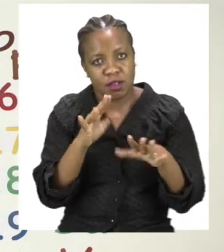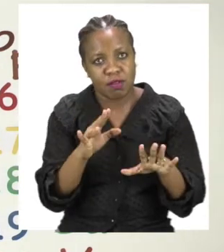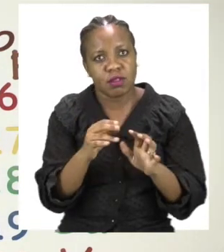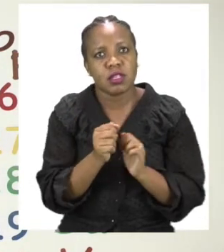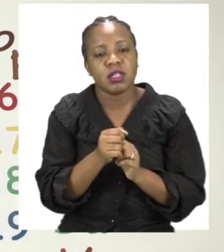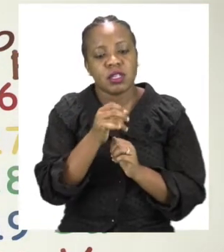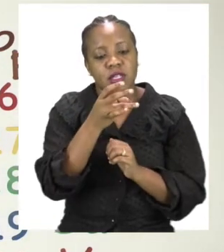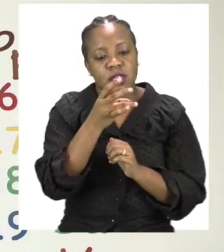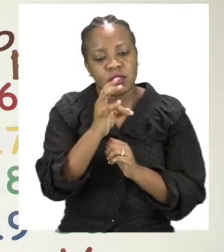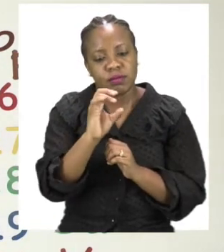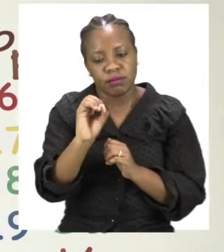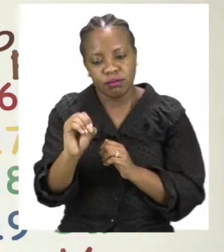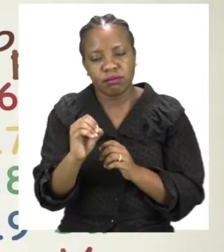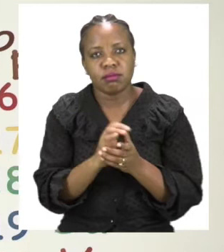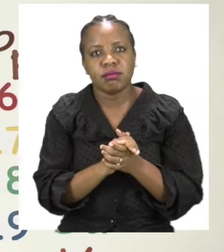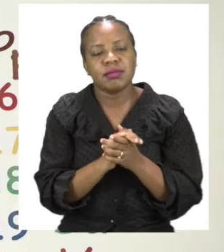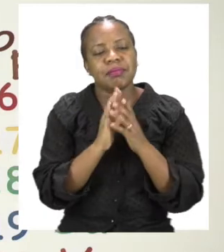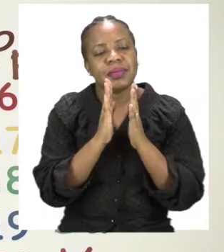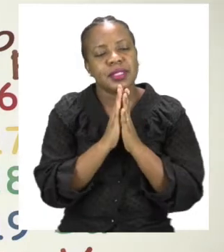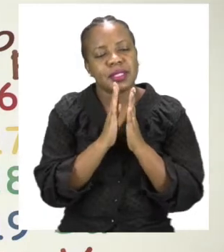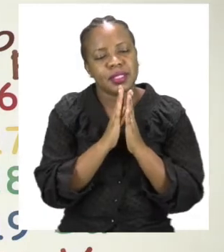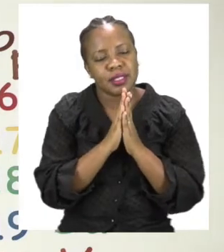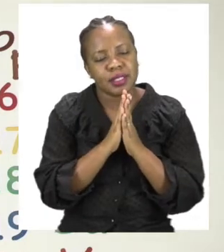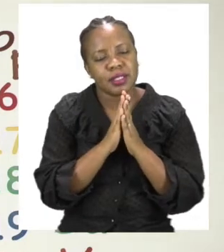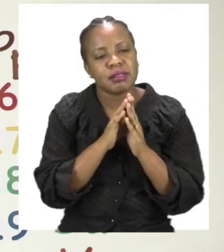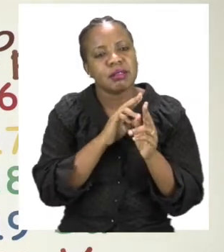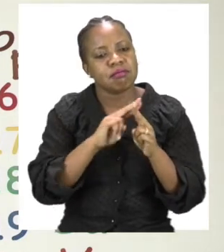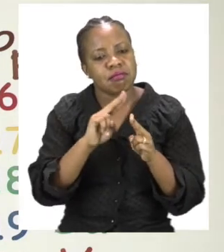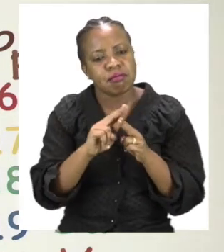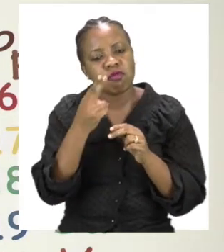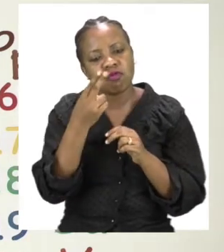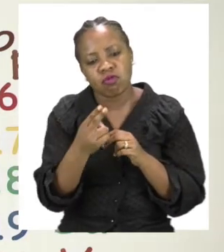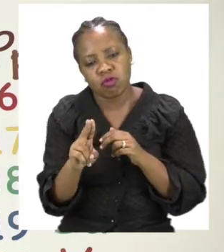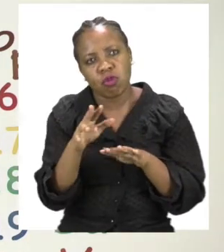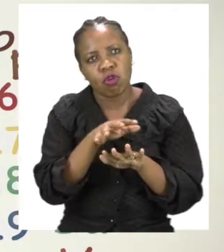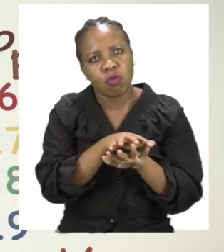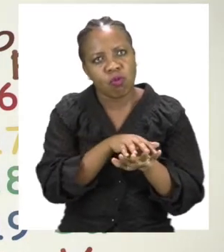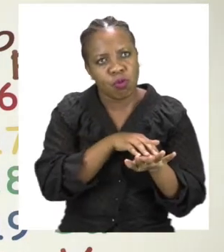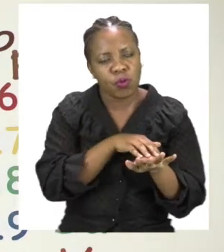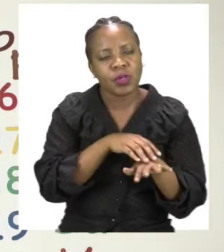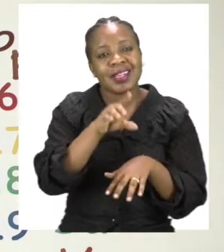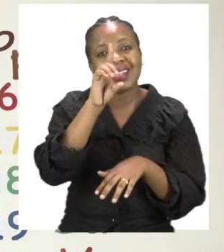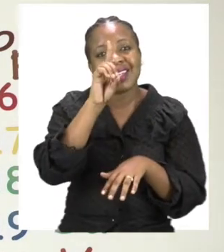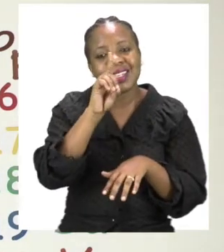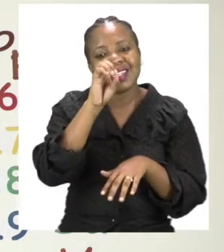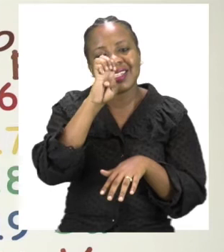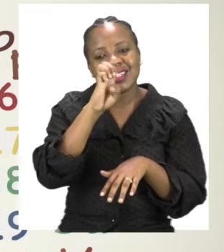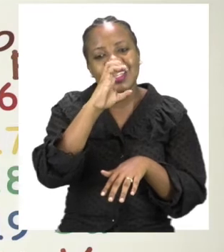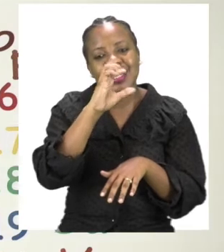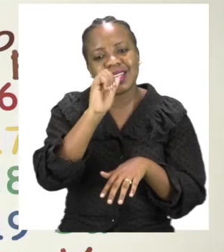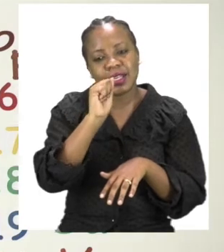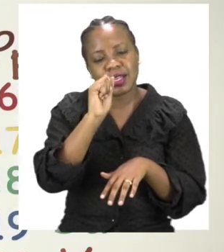your time because decade numbers are the ones that have 10, which means we take